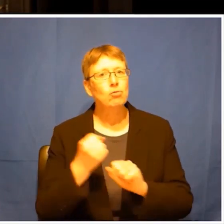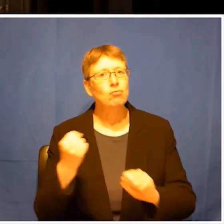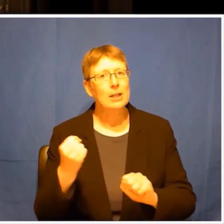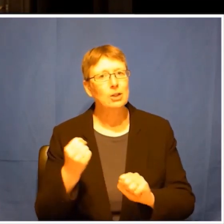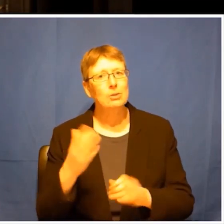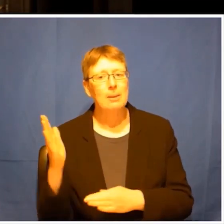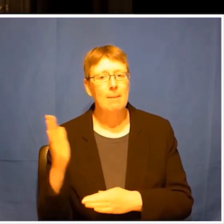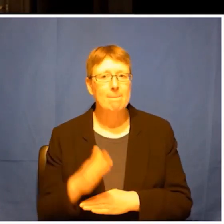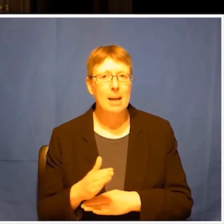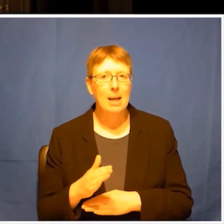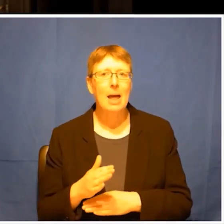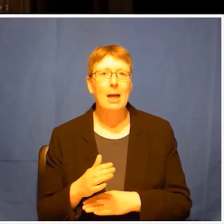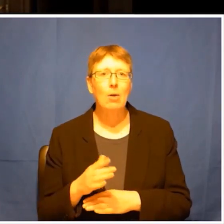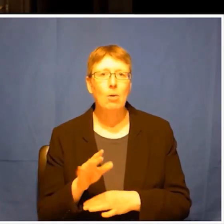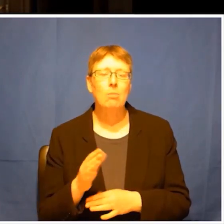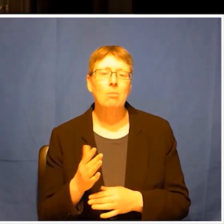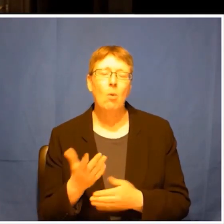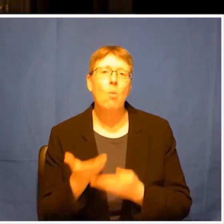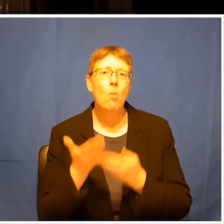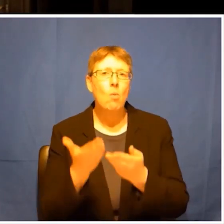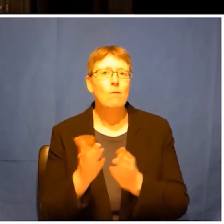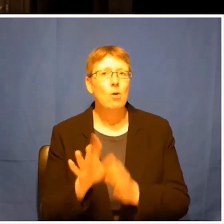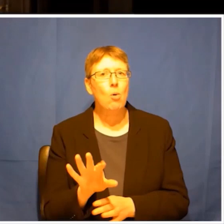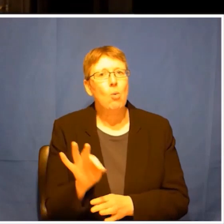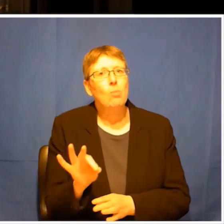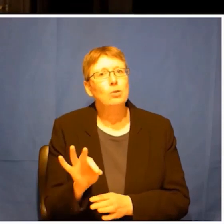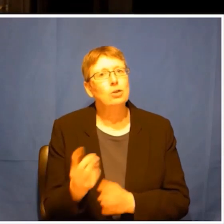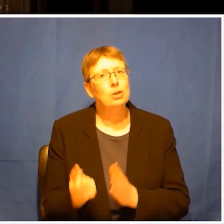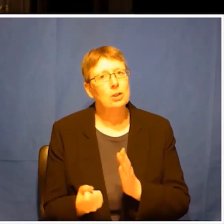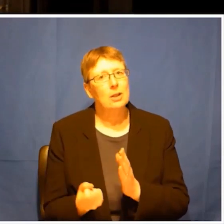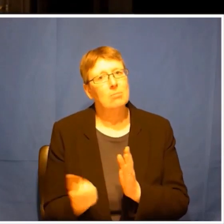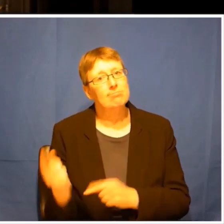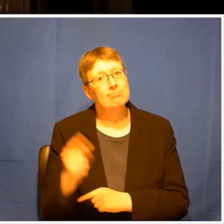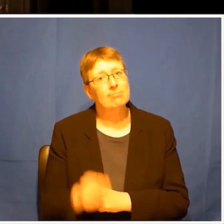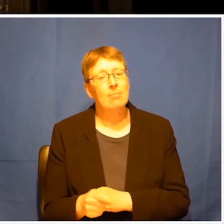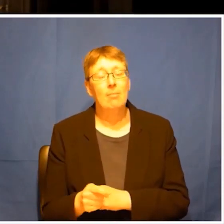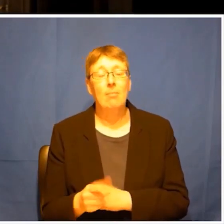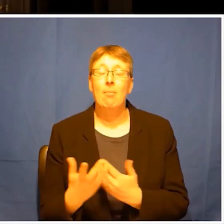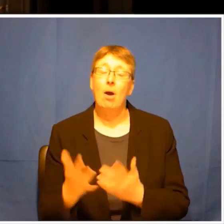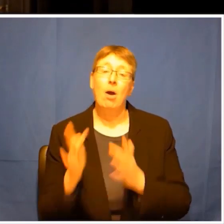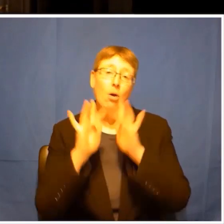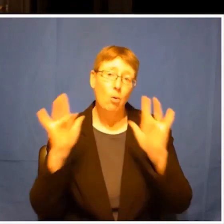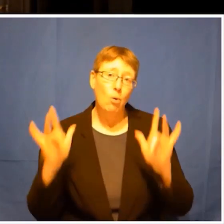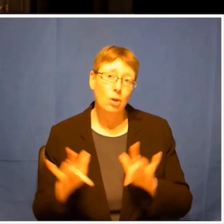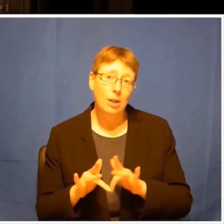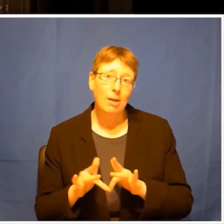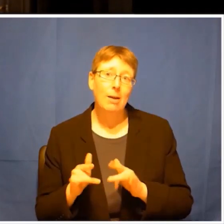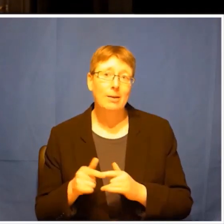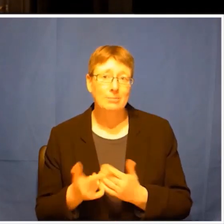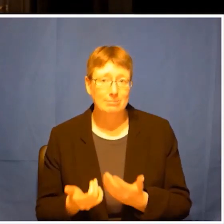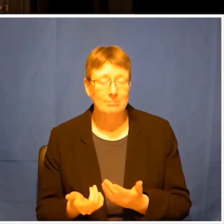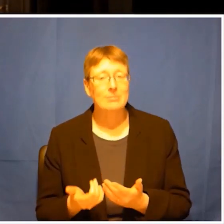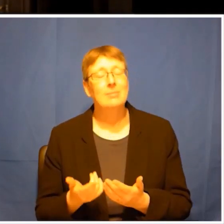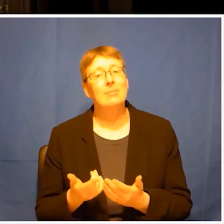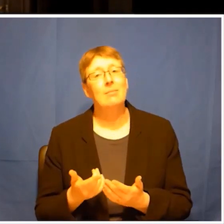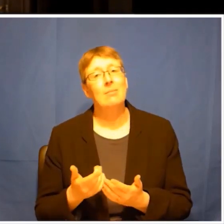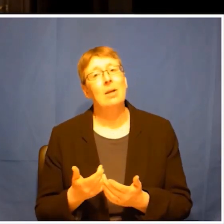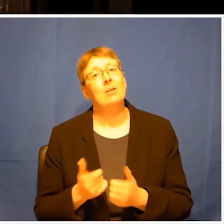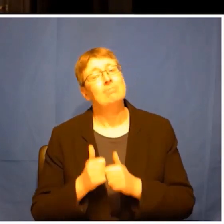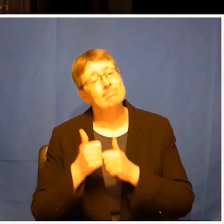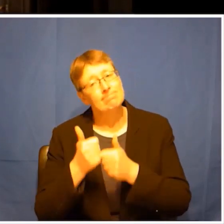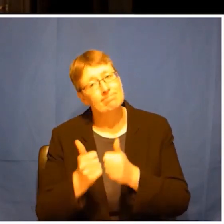ceremonies back here and give you the opportunity to attend. But in the meantime, remotely, but with no less warmth, I wish you